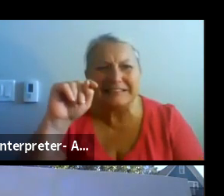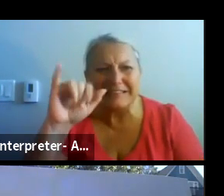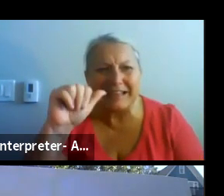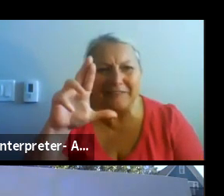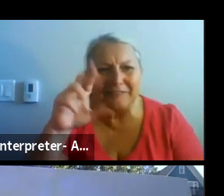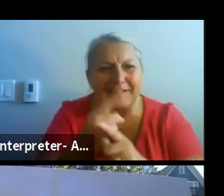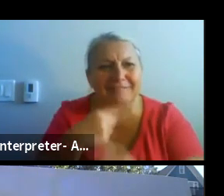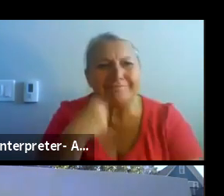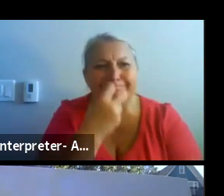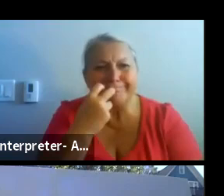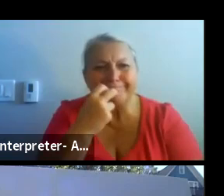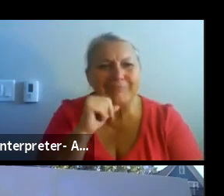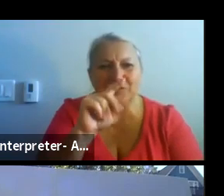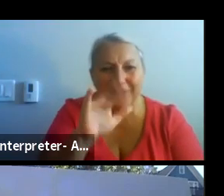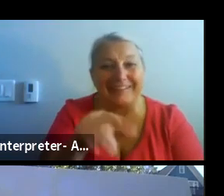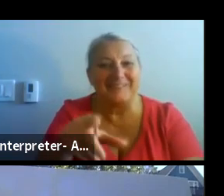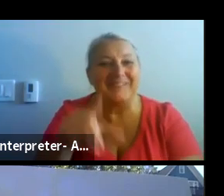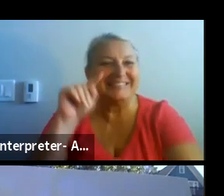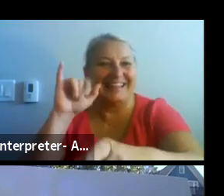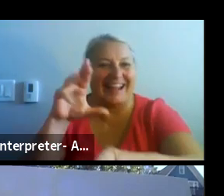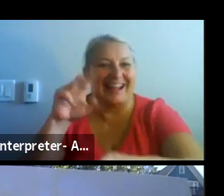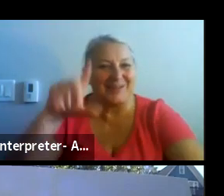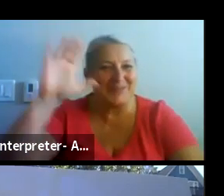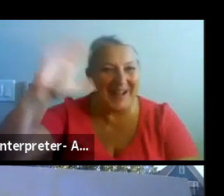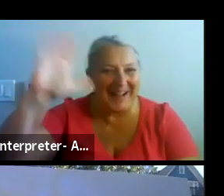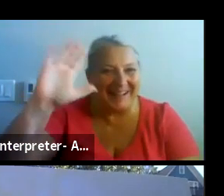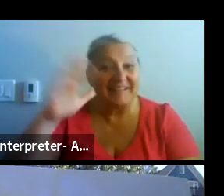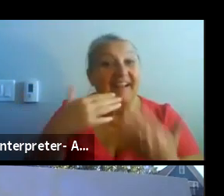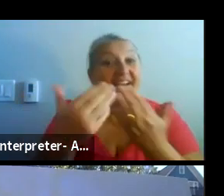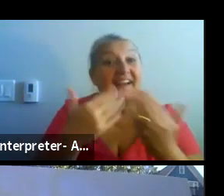Yes, they are waving. Tarare will be